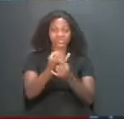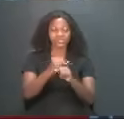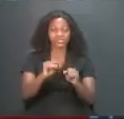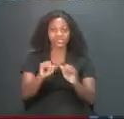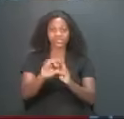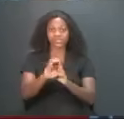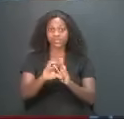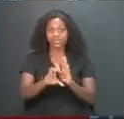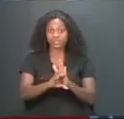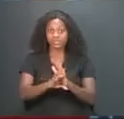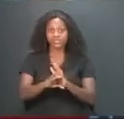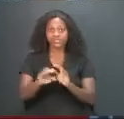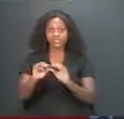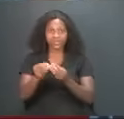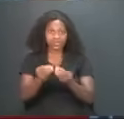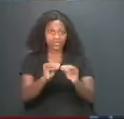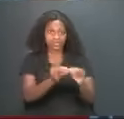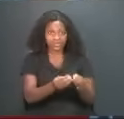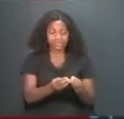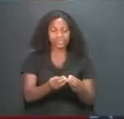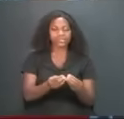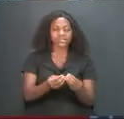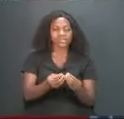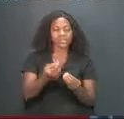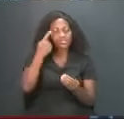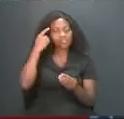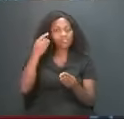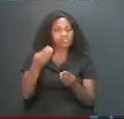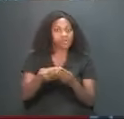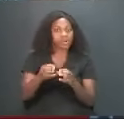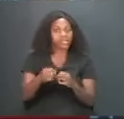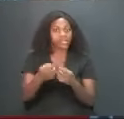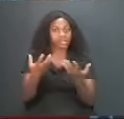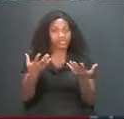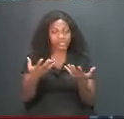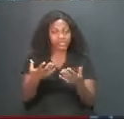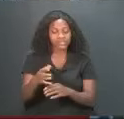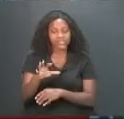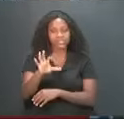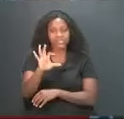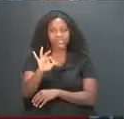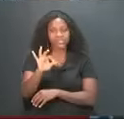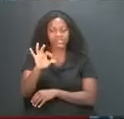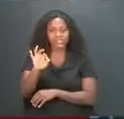Constitutional Bodies on the allocation of the sum of